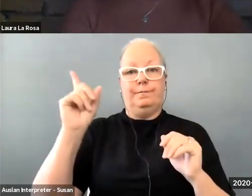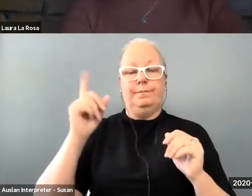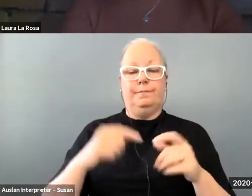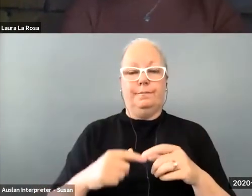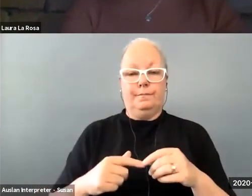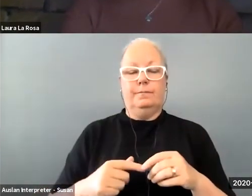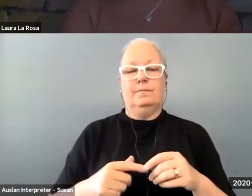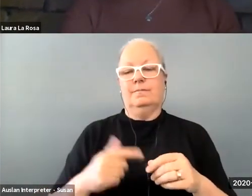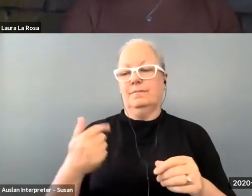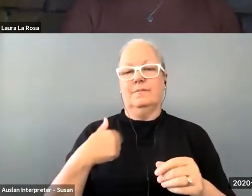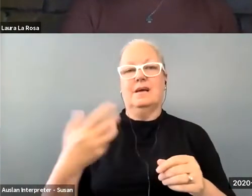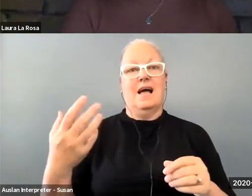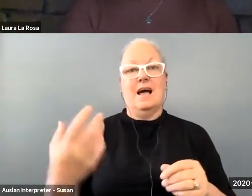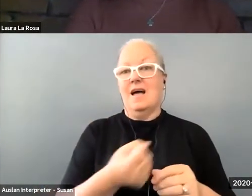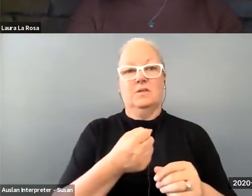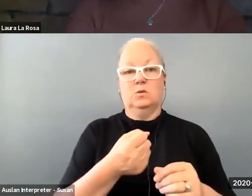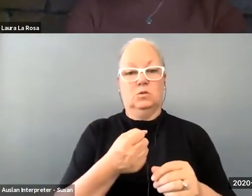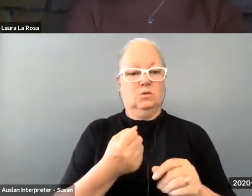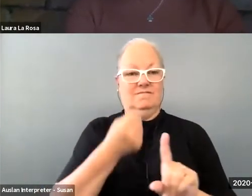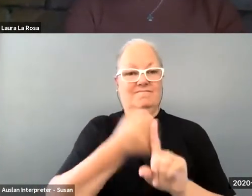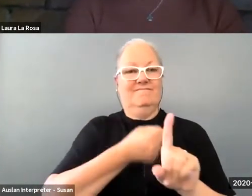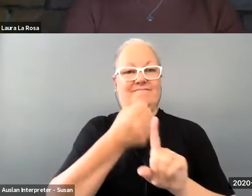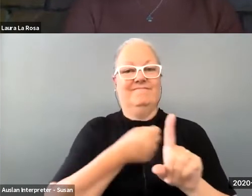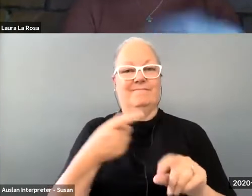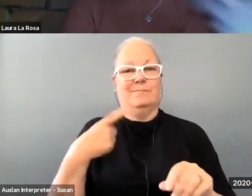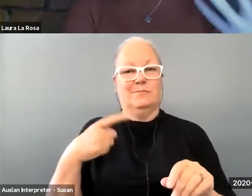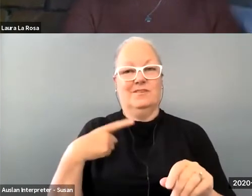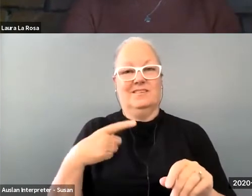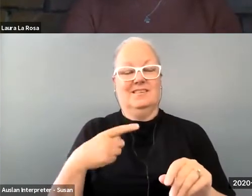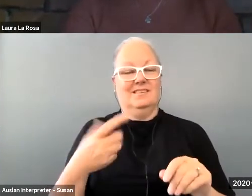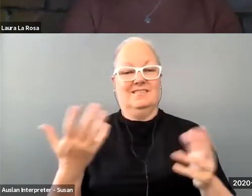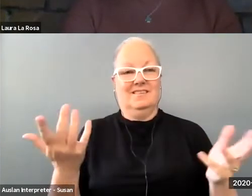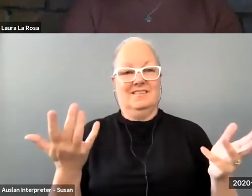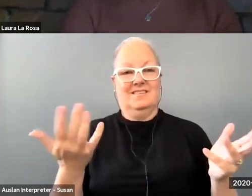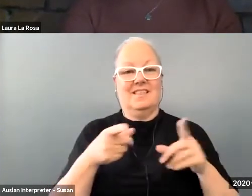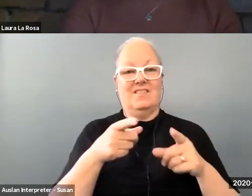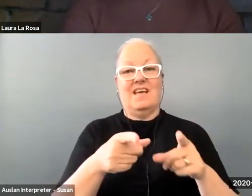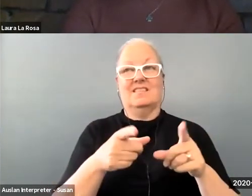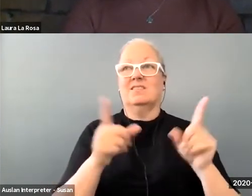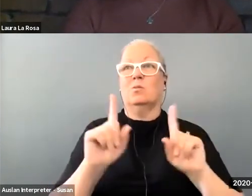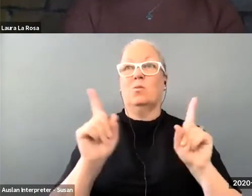you're forced to do advocacy because that's part of being in community.